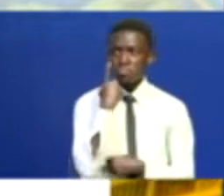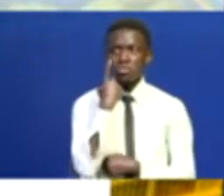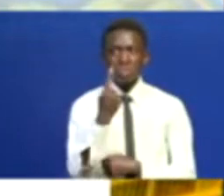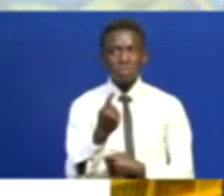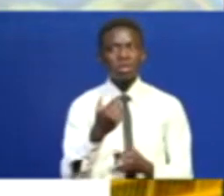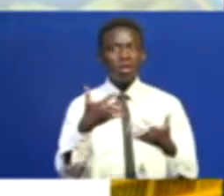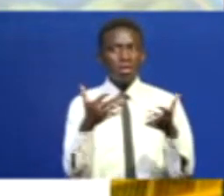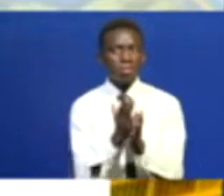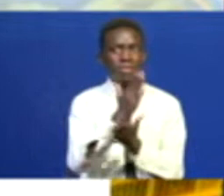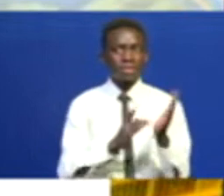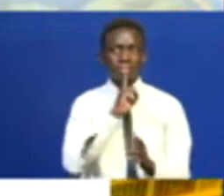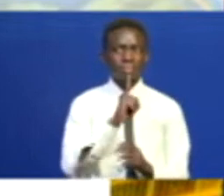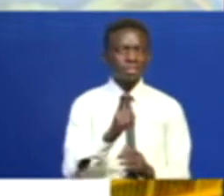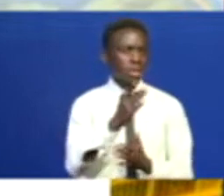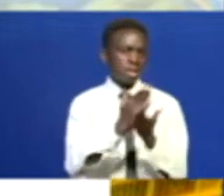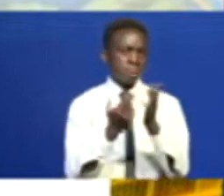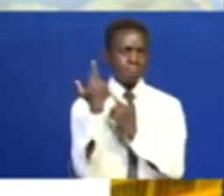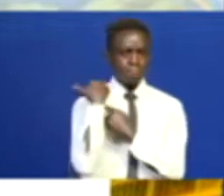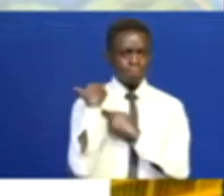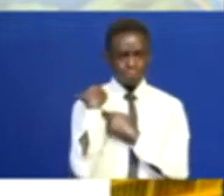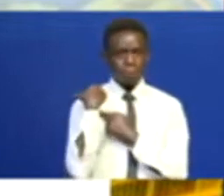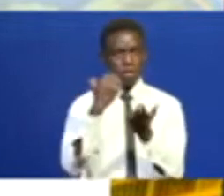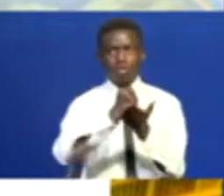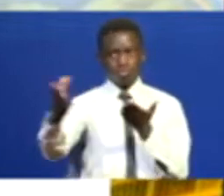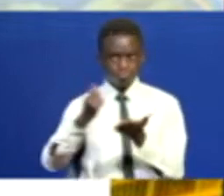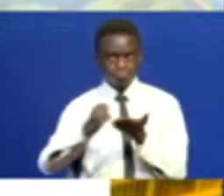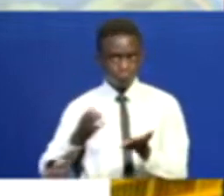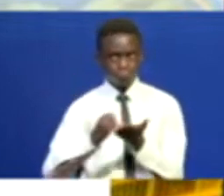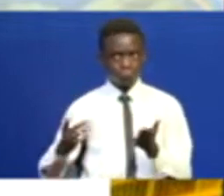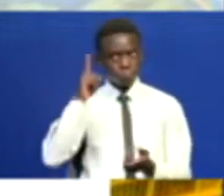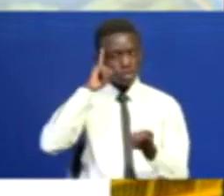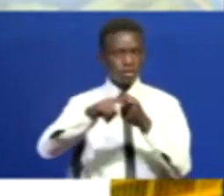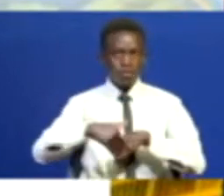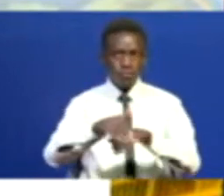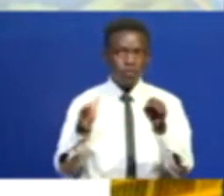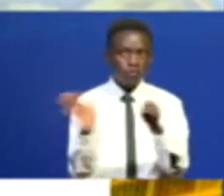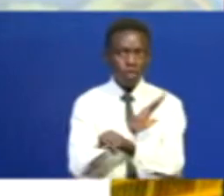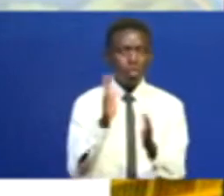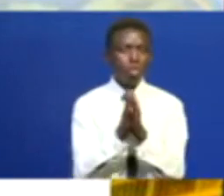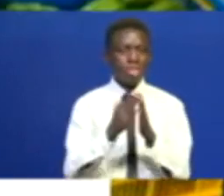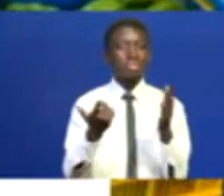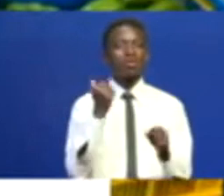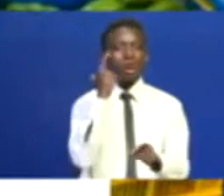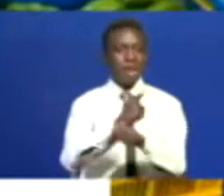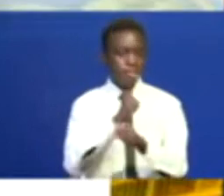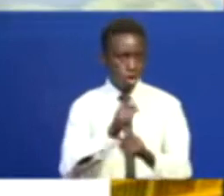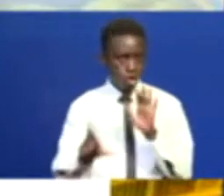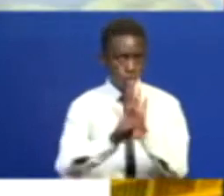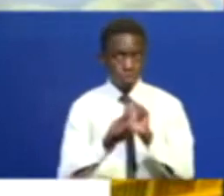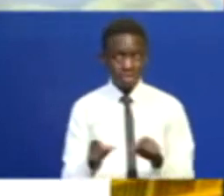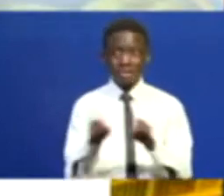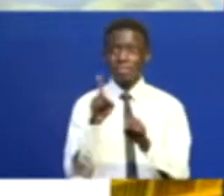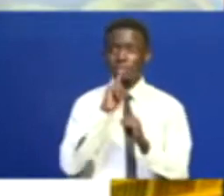roles redundant across the organization in full compliance with applicable labor laws." The firm noted that